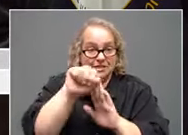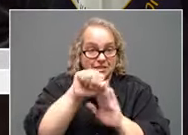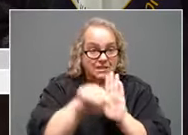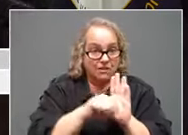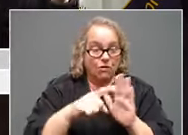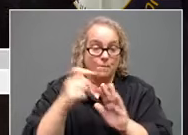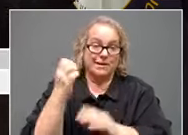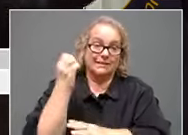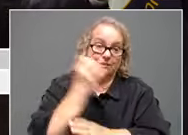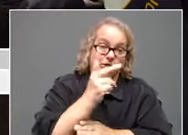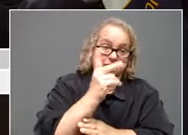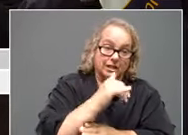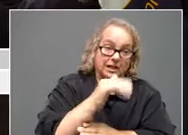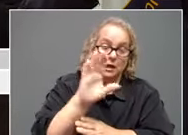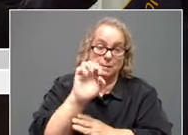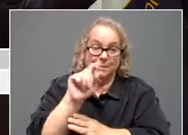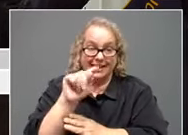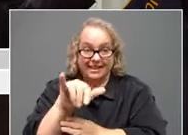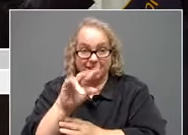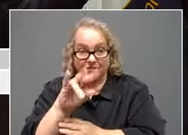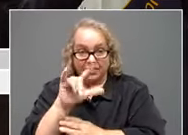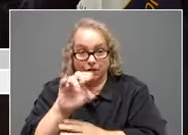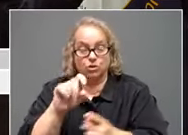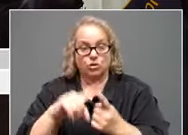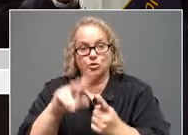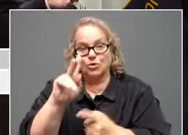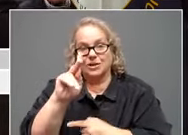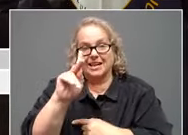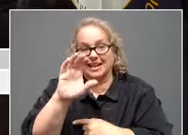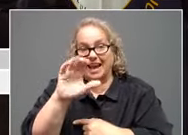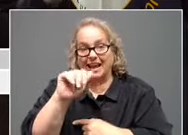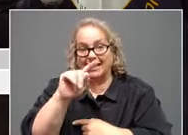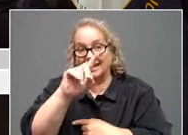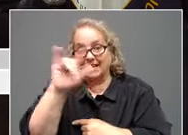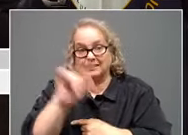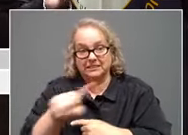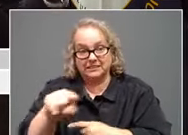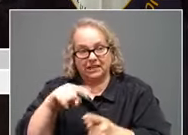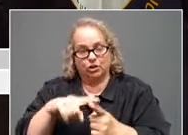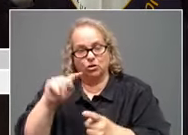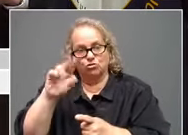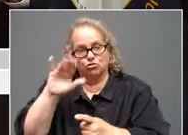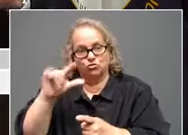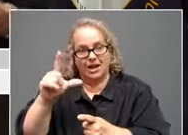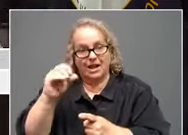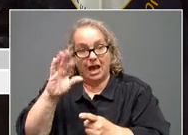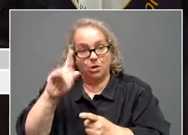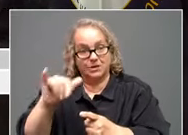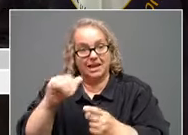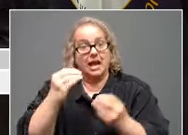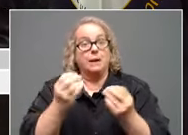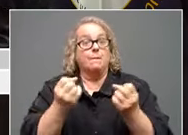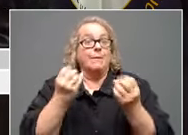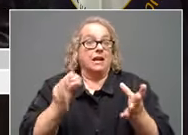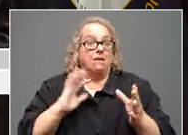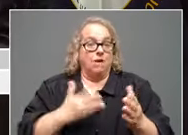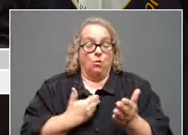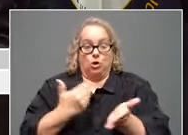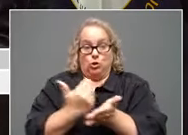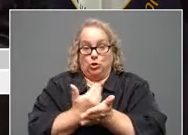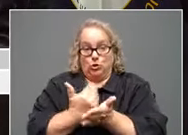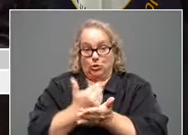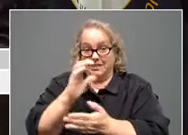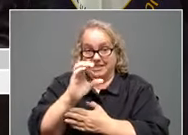Kentucky in Beattyville to Katy's in Trigg County. And we had a number of our new CEOs there with